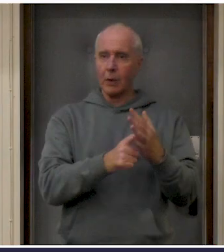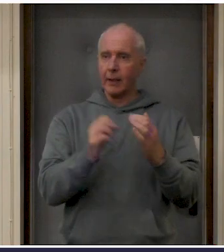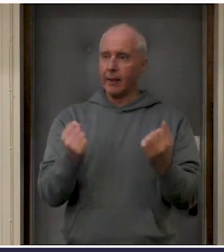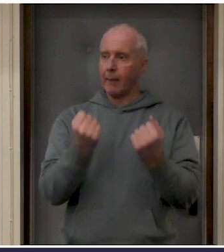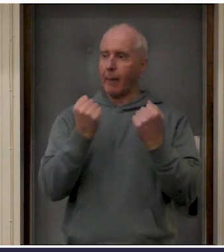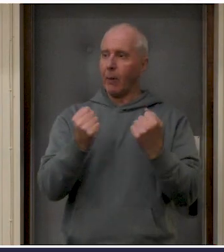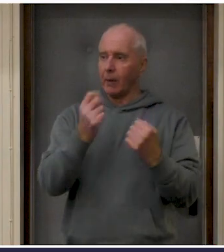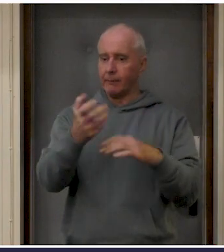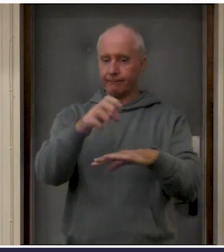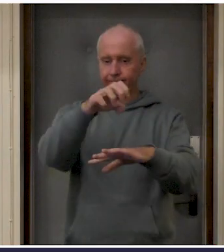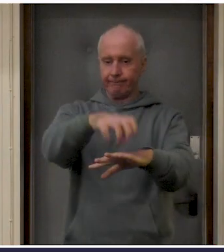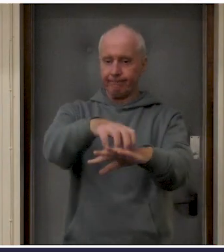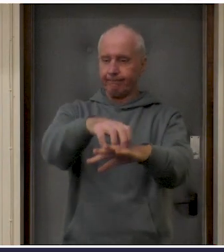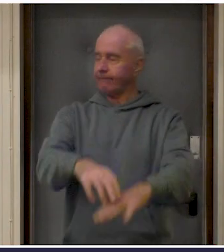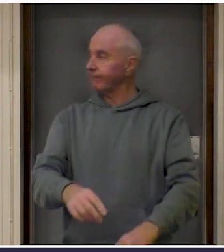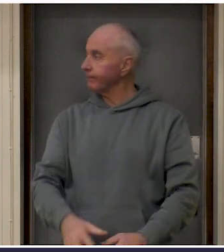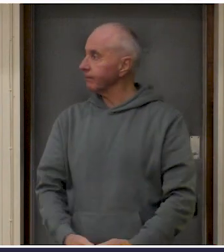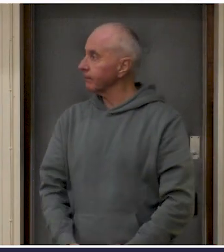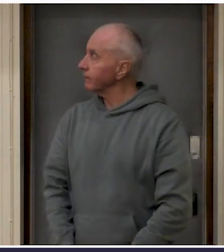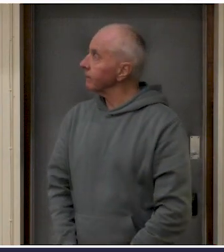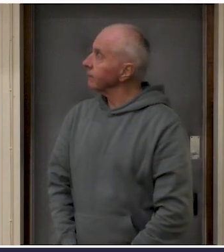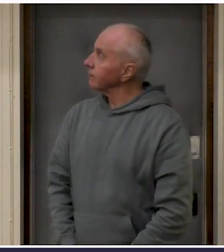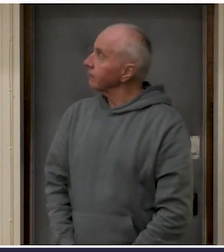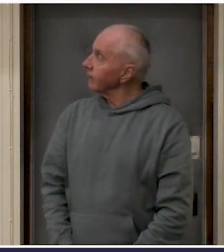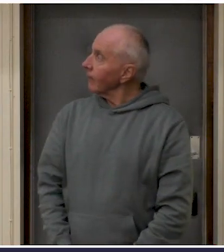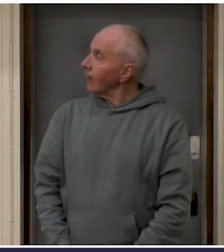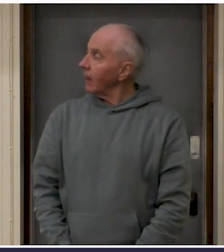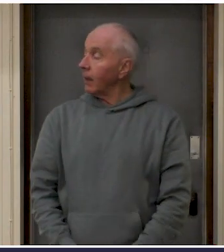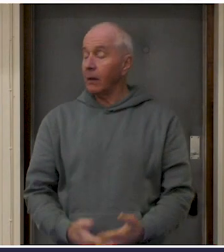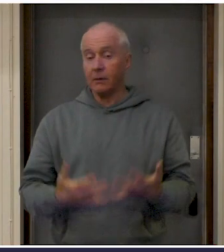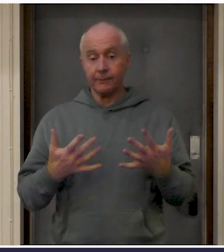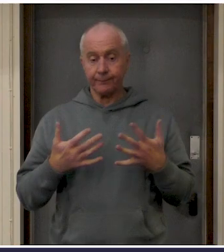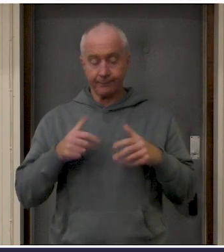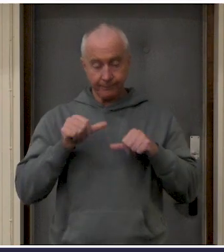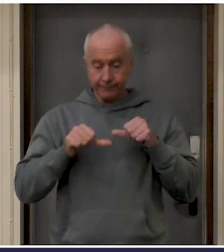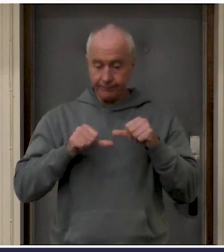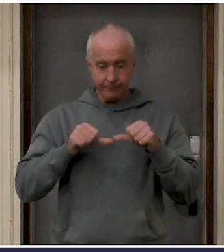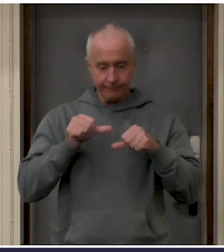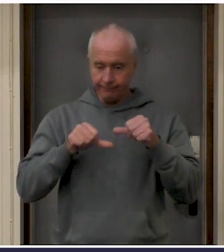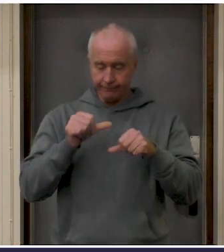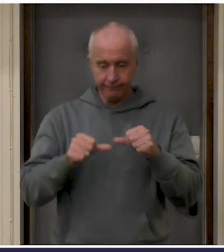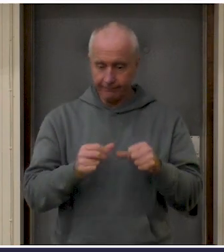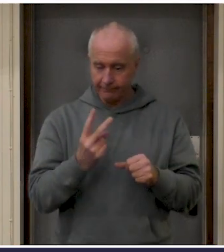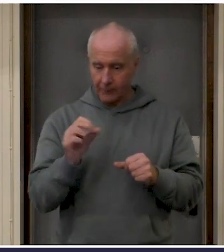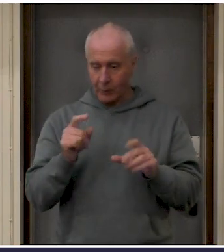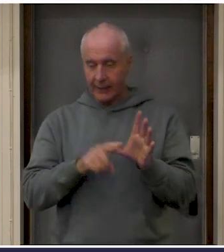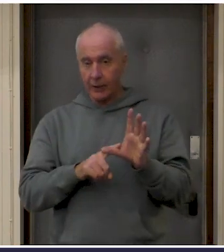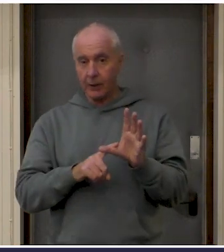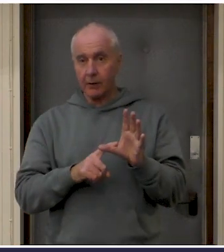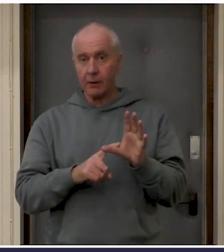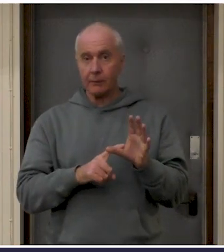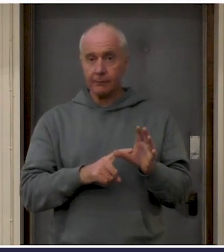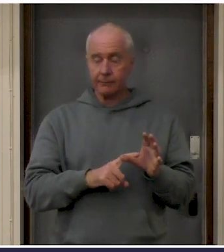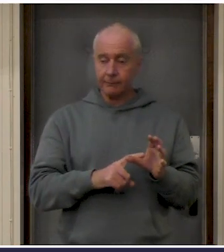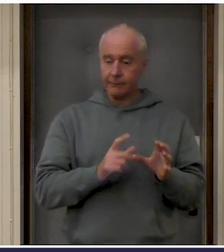So this is how the program developed over a period of about 20 years. So you can see on the bottom is the